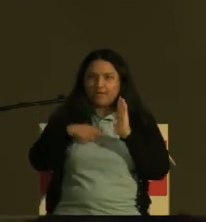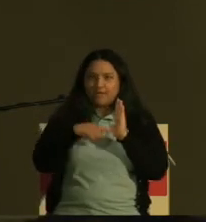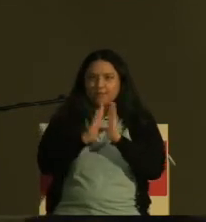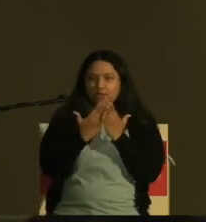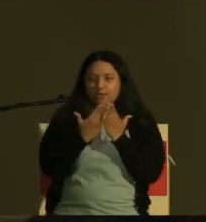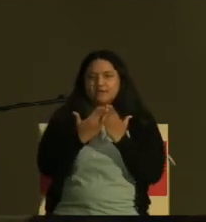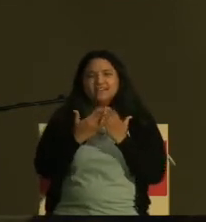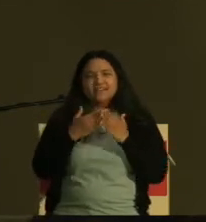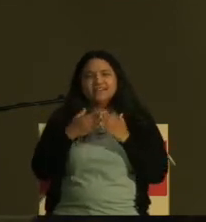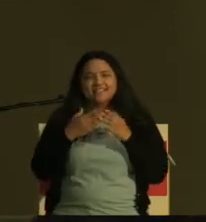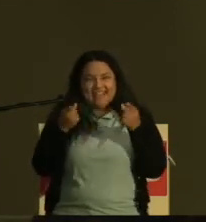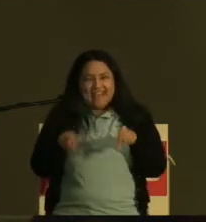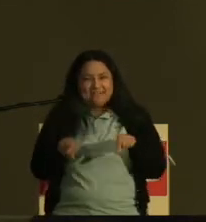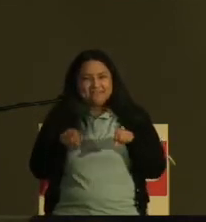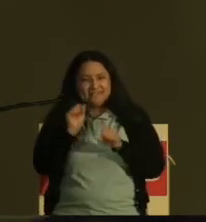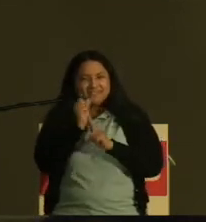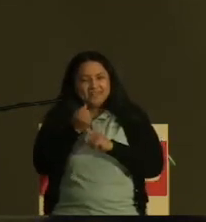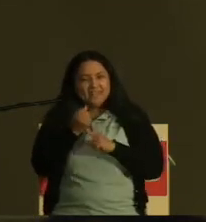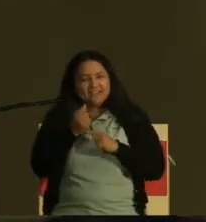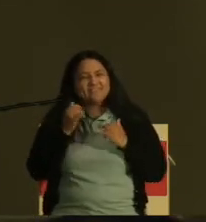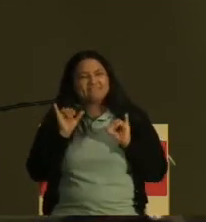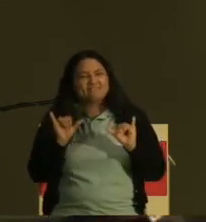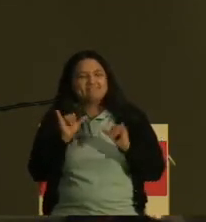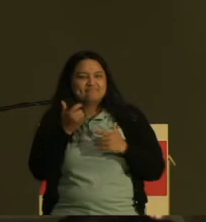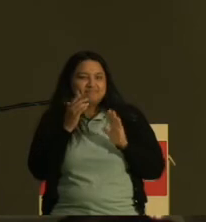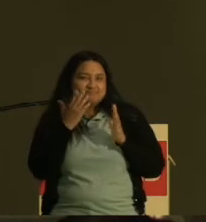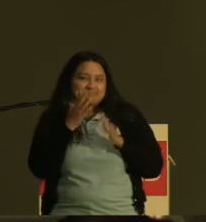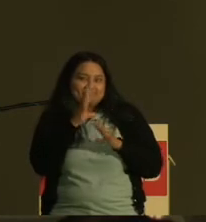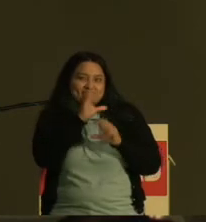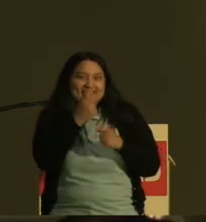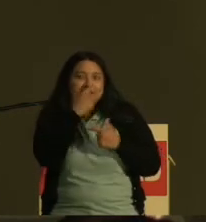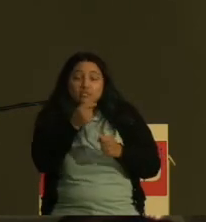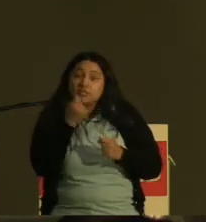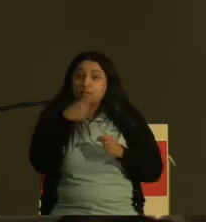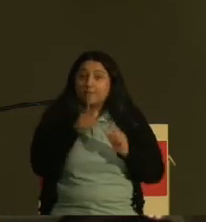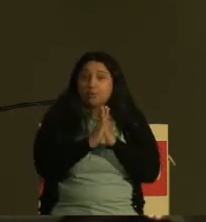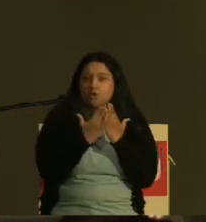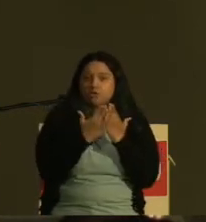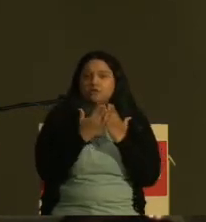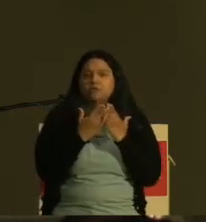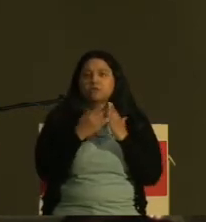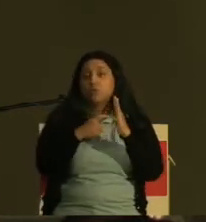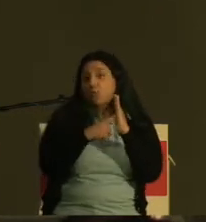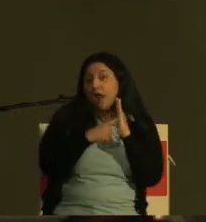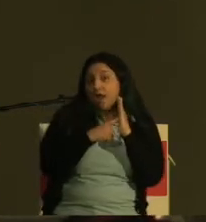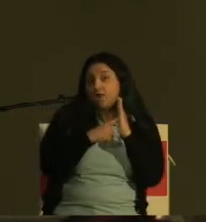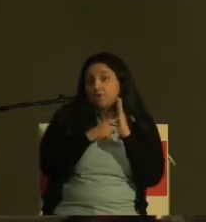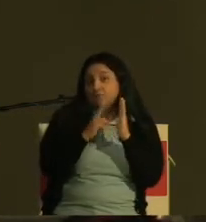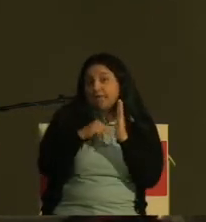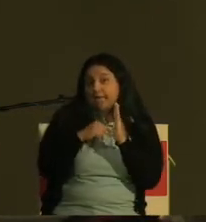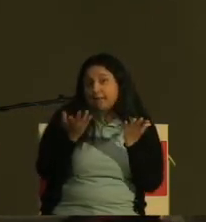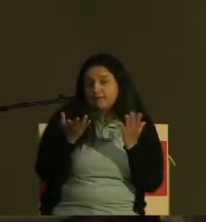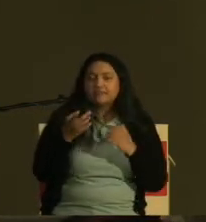wonderful about this, right, that this is a book that is required reading. And then it's not a great book. I must say, the